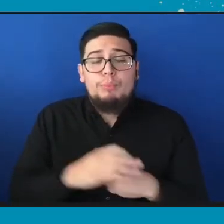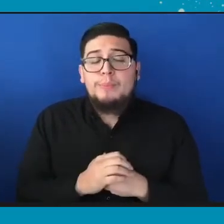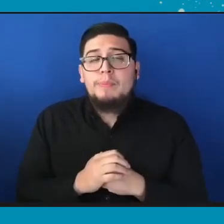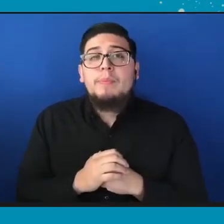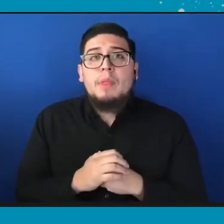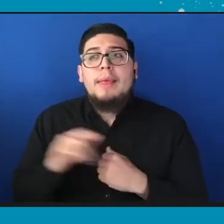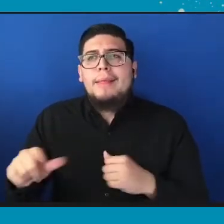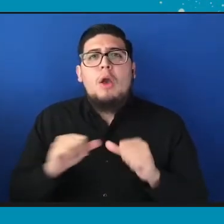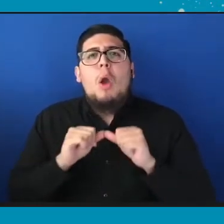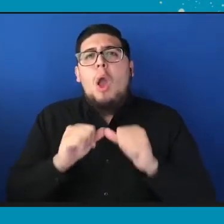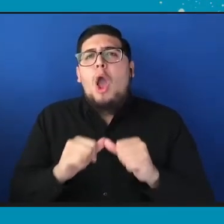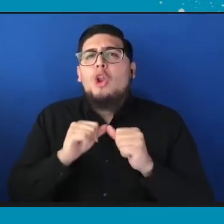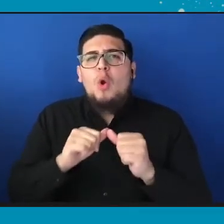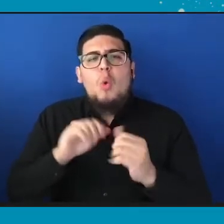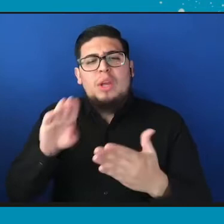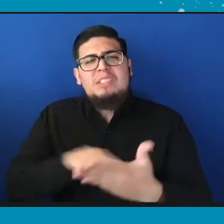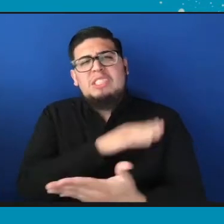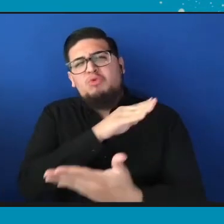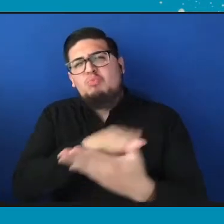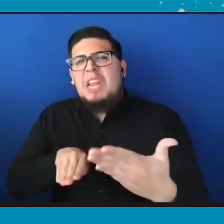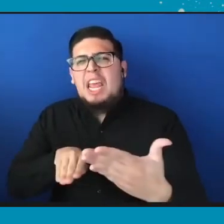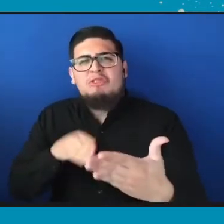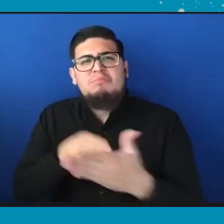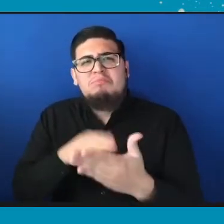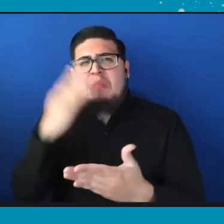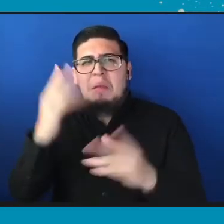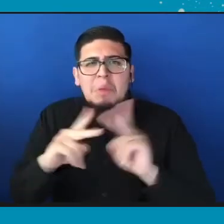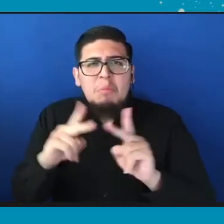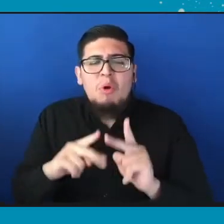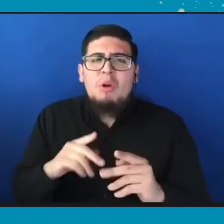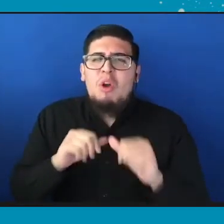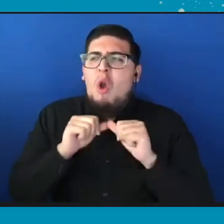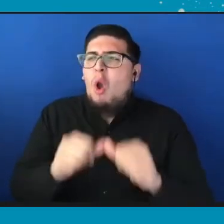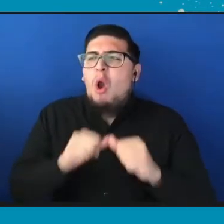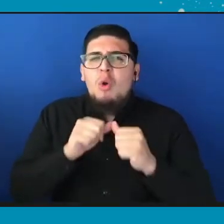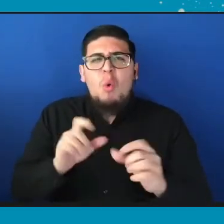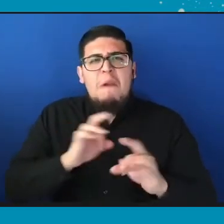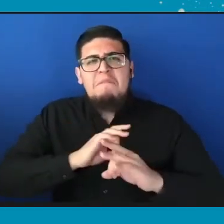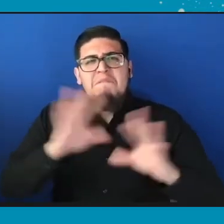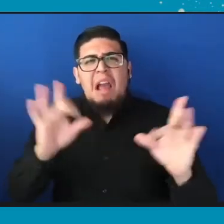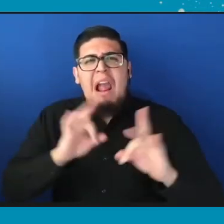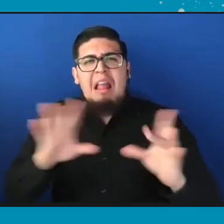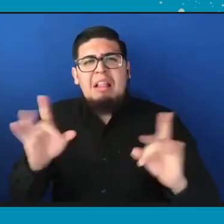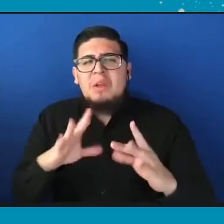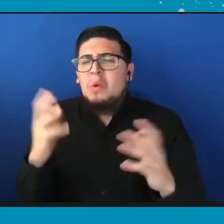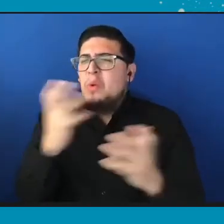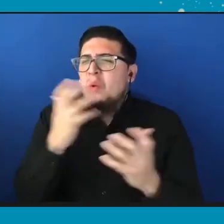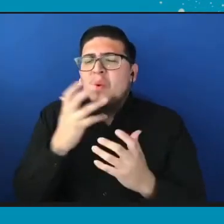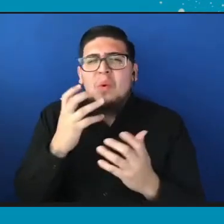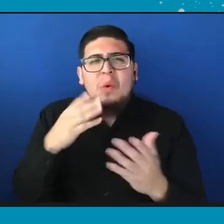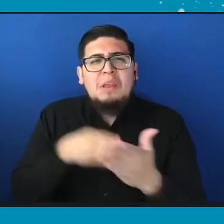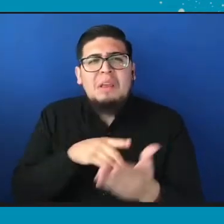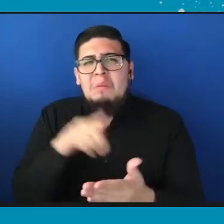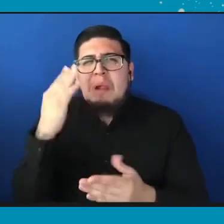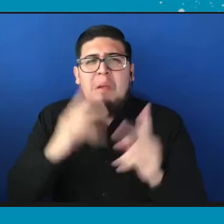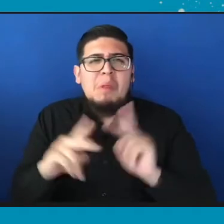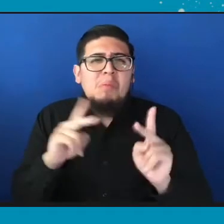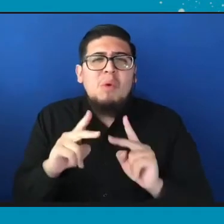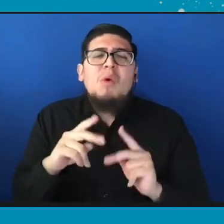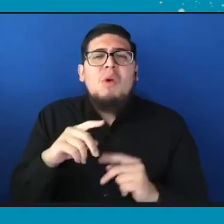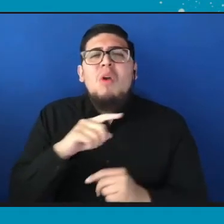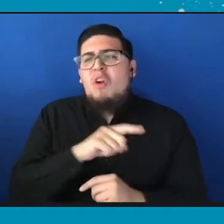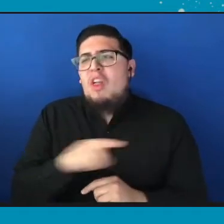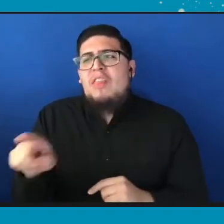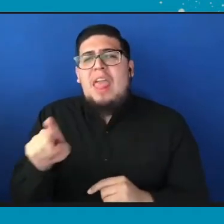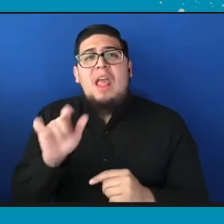ongoing discrimination, there was ongoing violence, but it was expanding, that the law served to